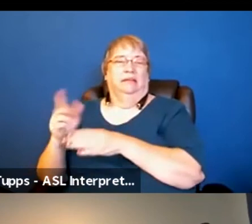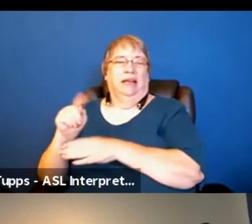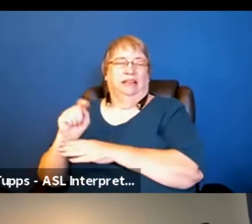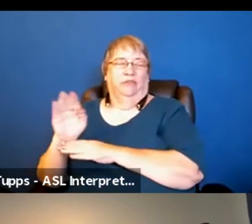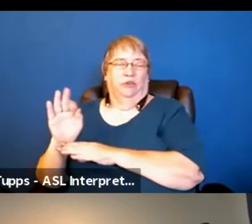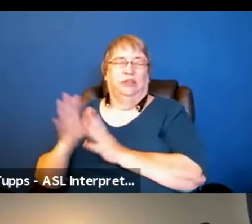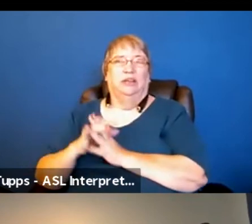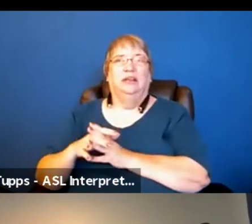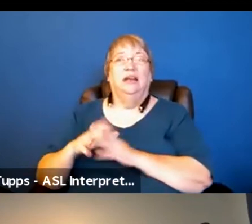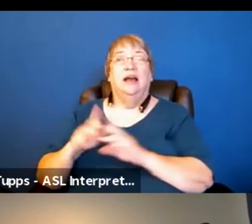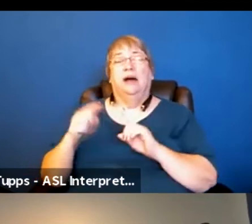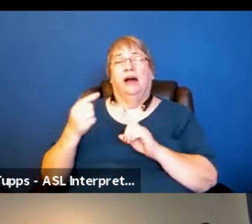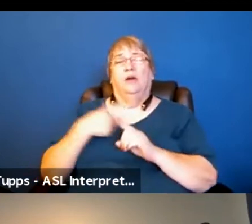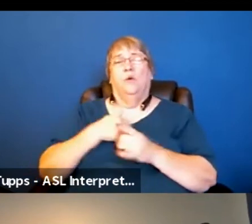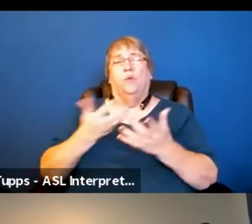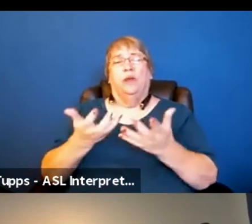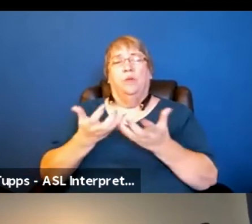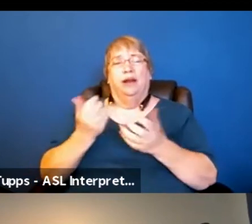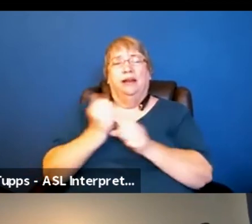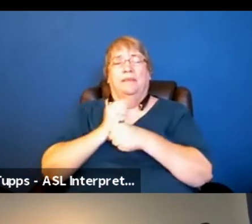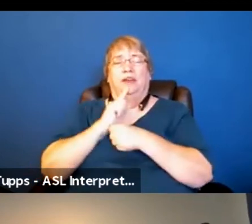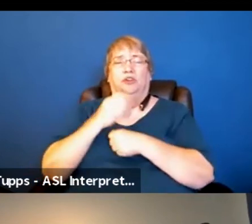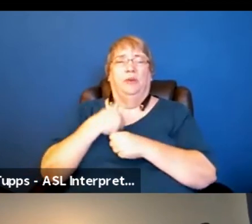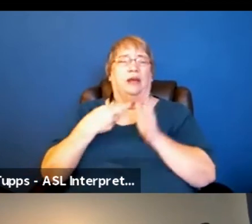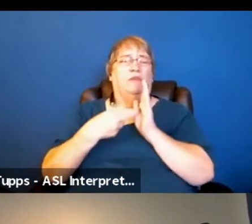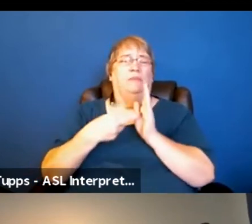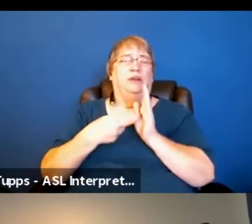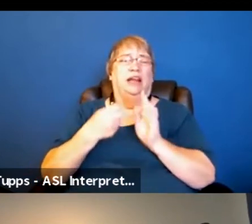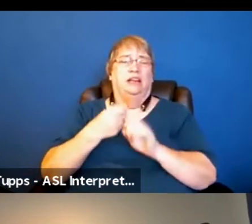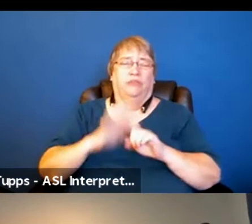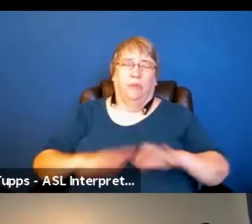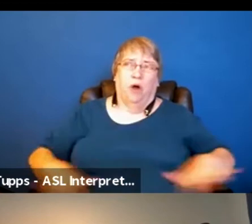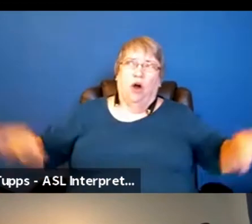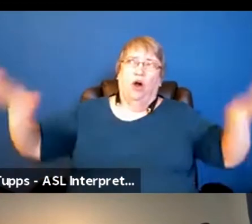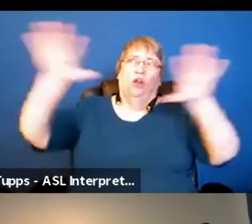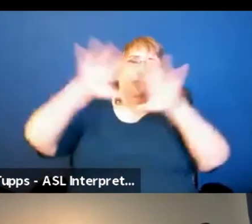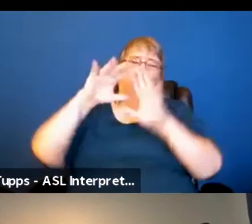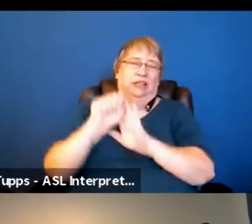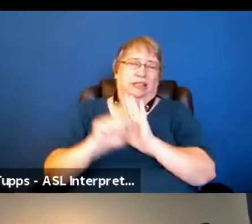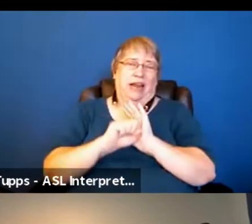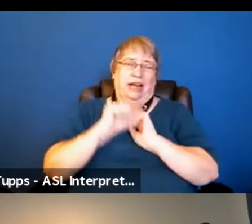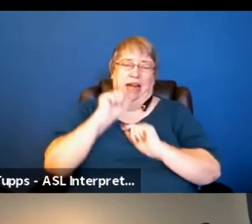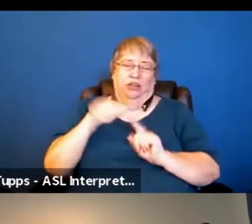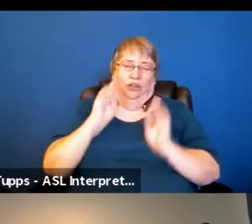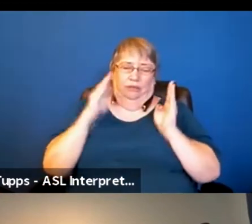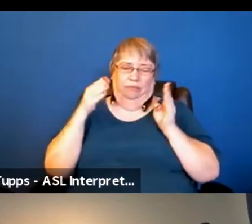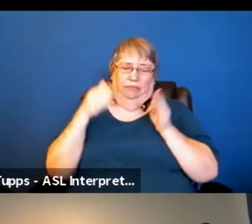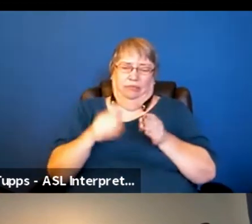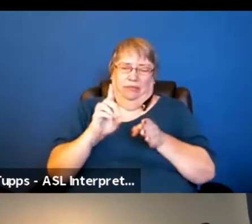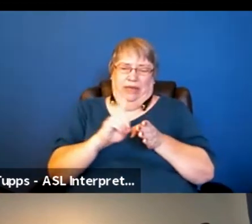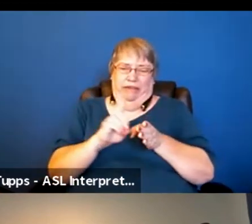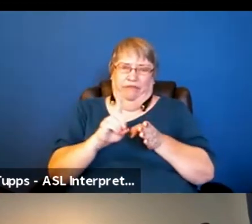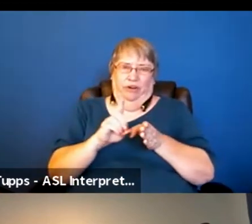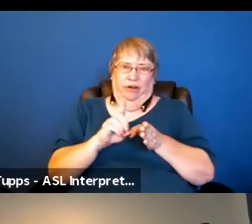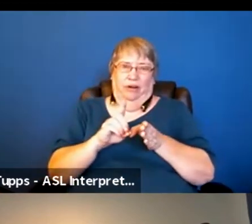We wanted to make sure we got some representation from across the state of Colorado. So it wasn't just Denver focused. We've heard that time